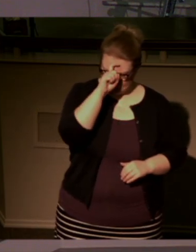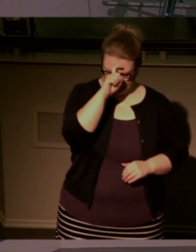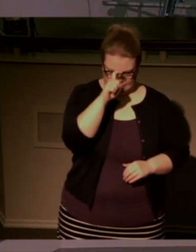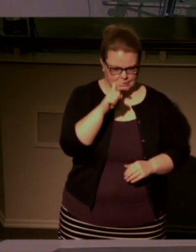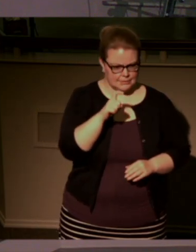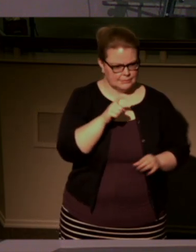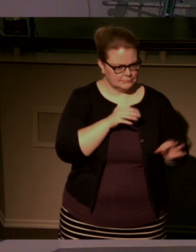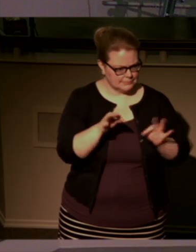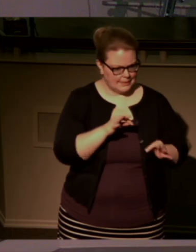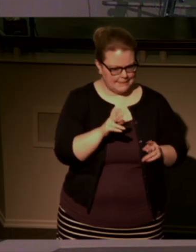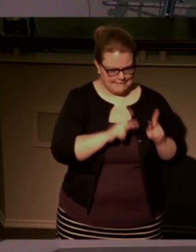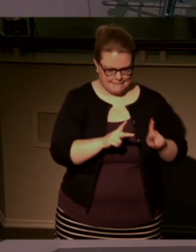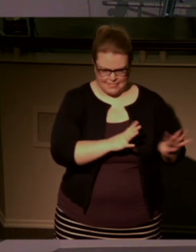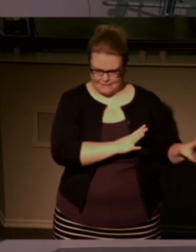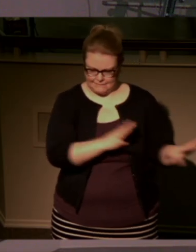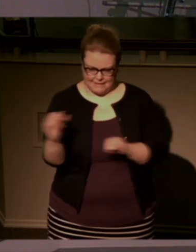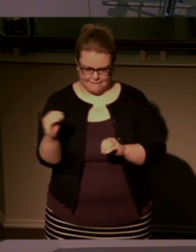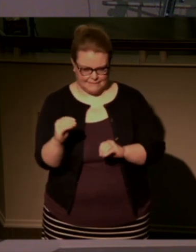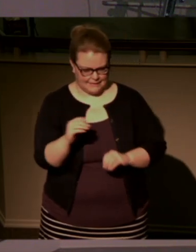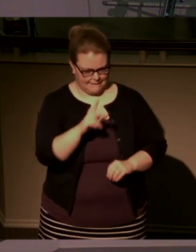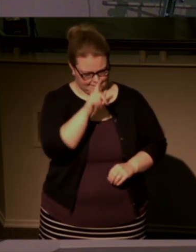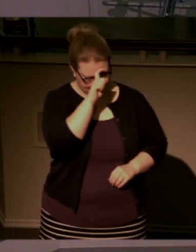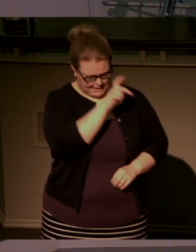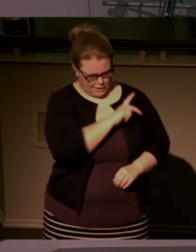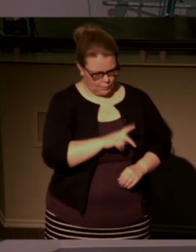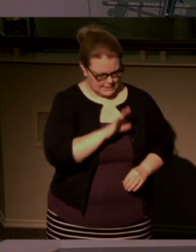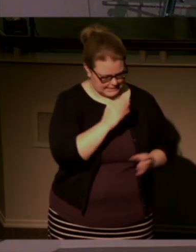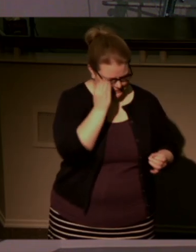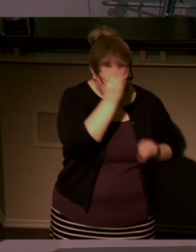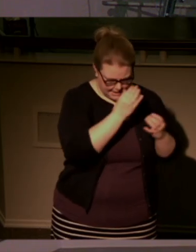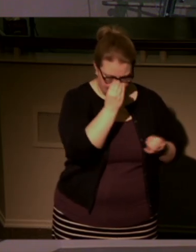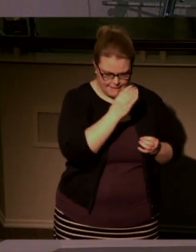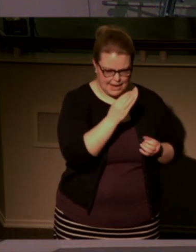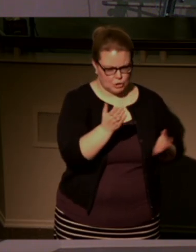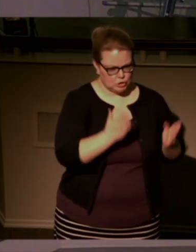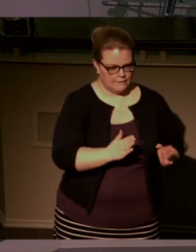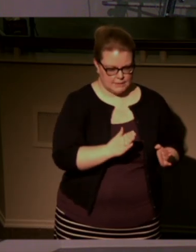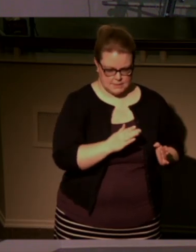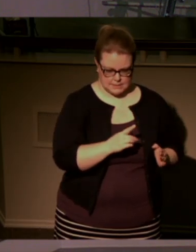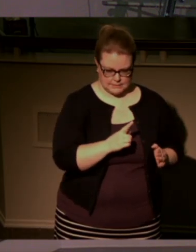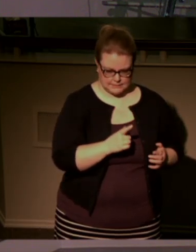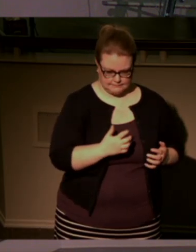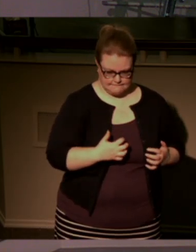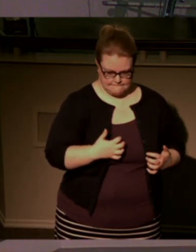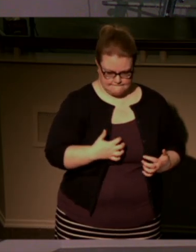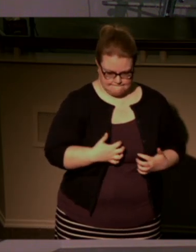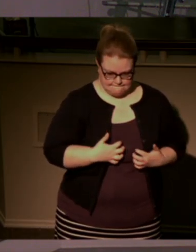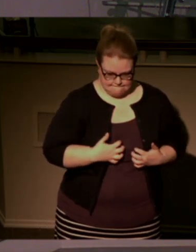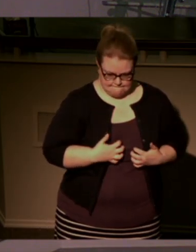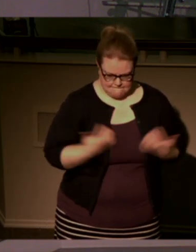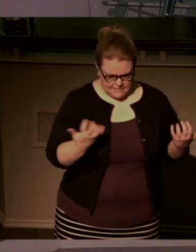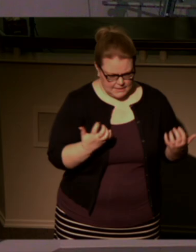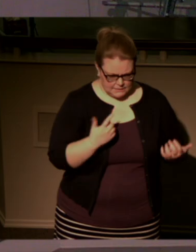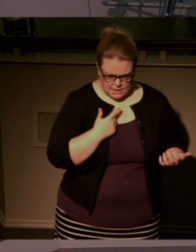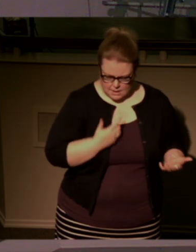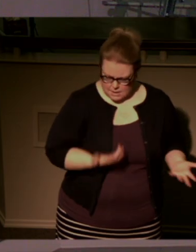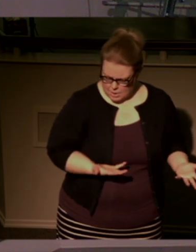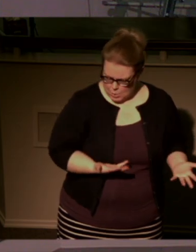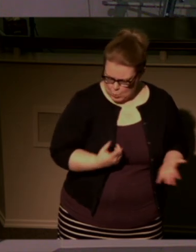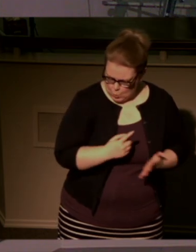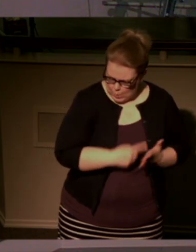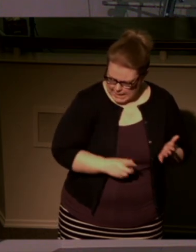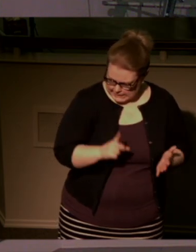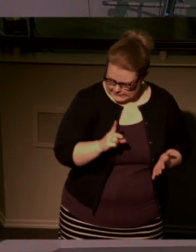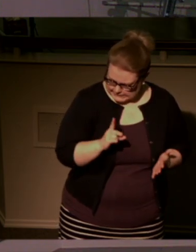had fled, the mind of Pharaoh and his servants was changed toward the people. And they said, what is this we have